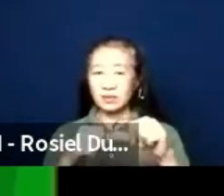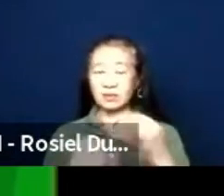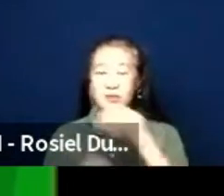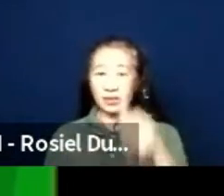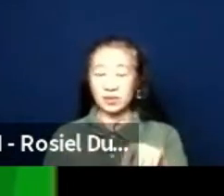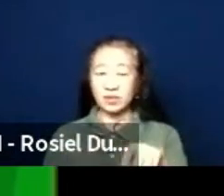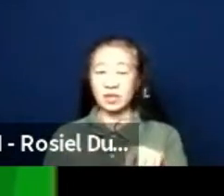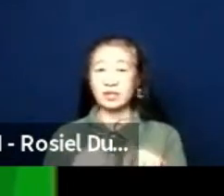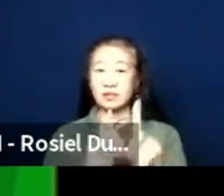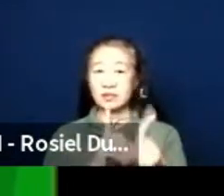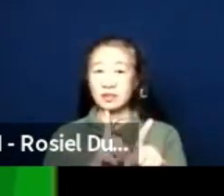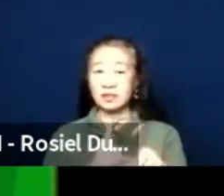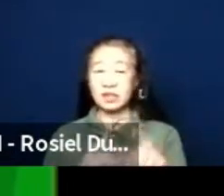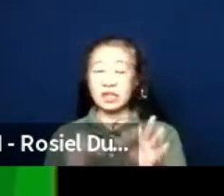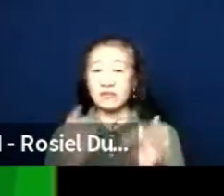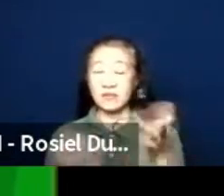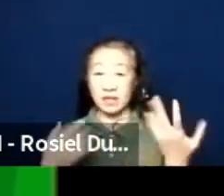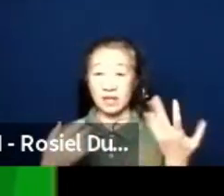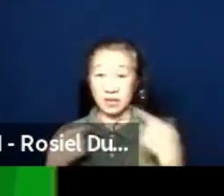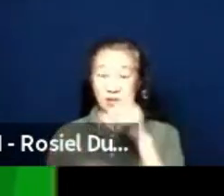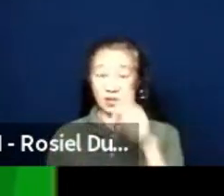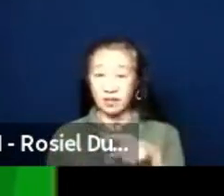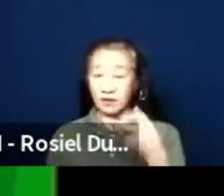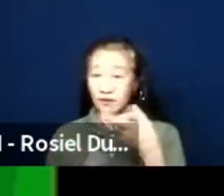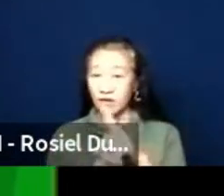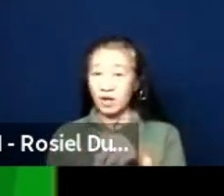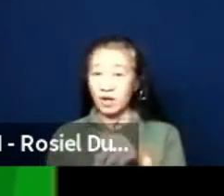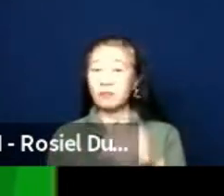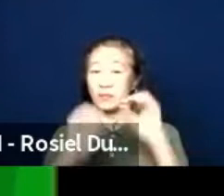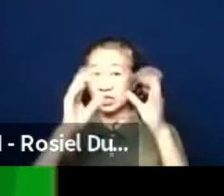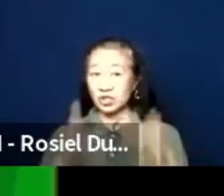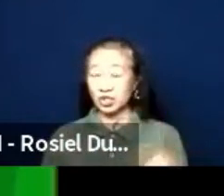and answer. If they have any question, no, to Teacher Mark G.